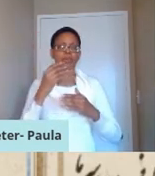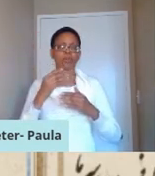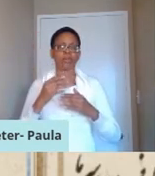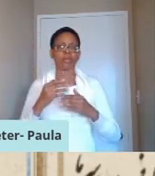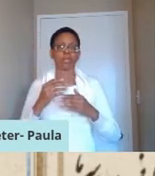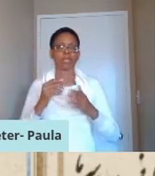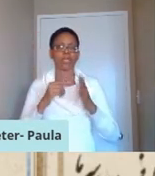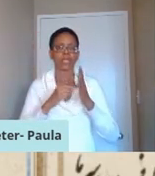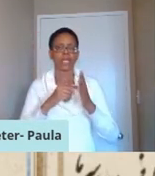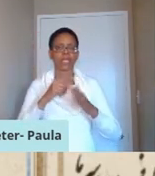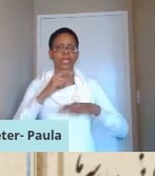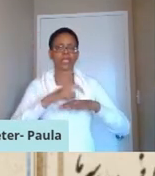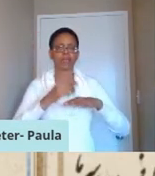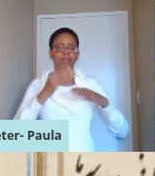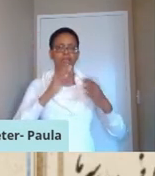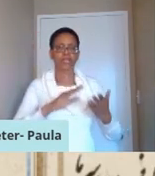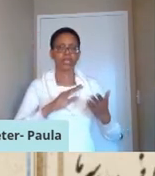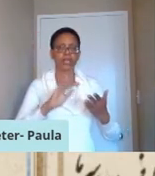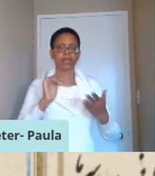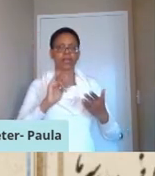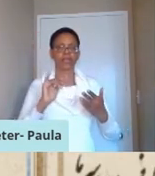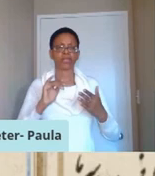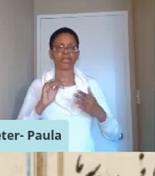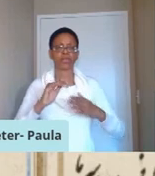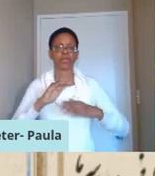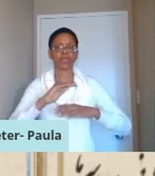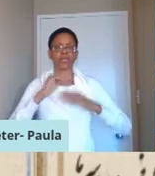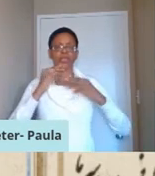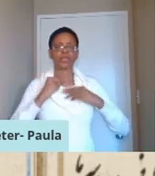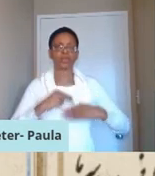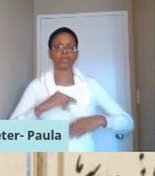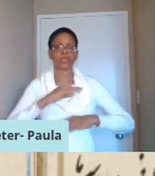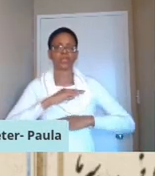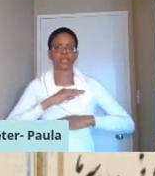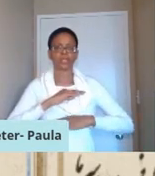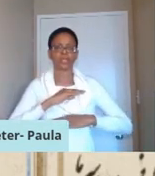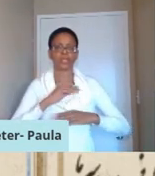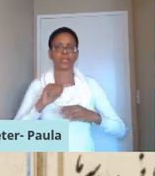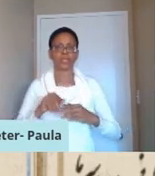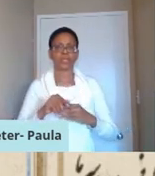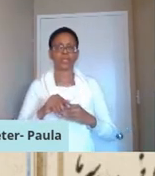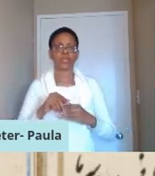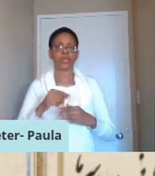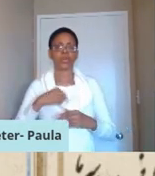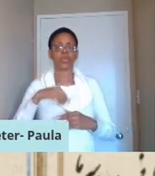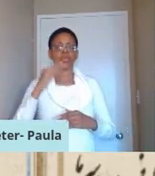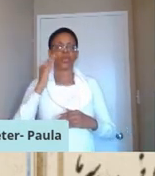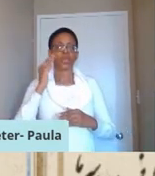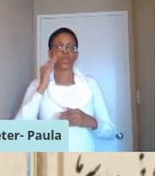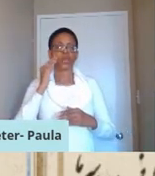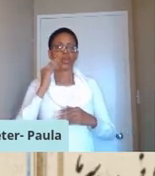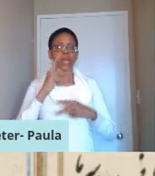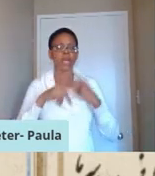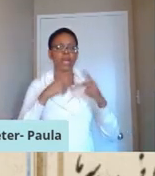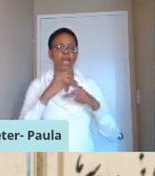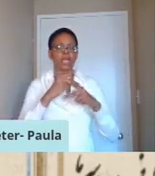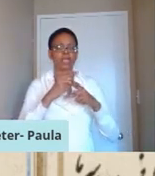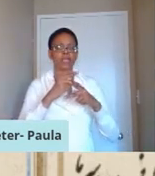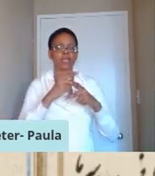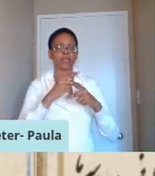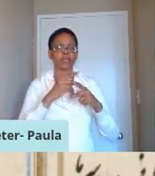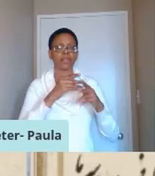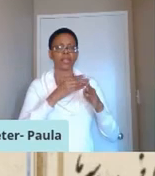and sustenance. We know that theodicy as a branch of theology is concerned with the formal